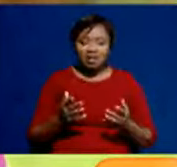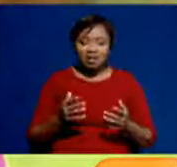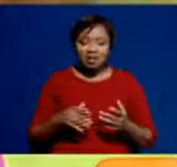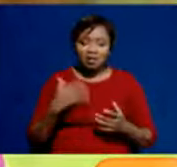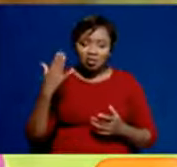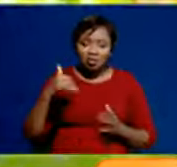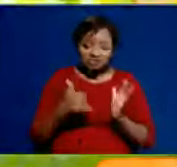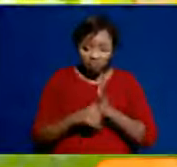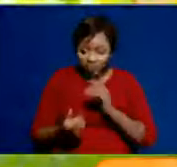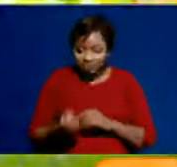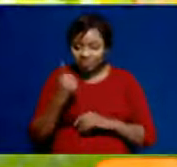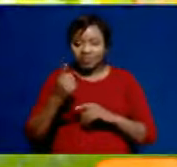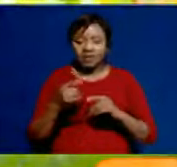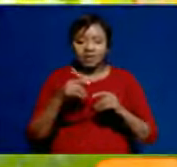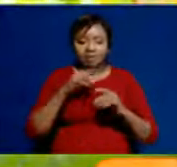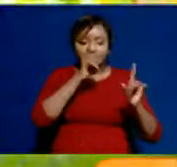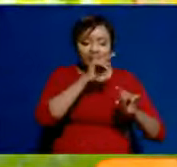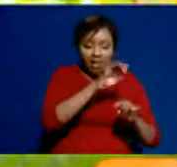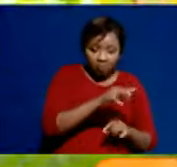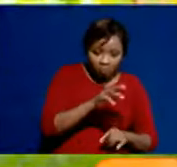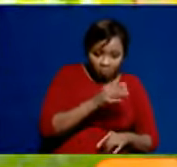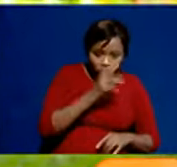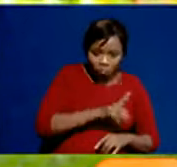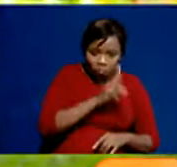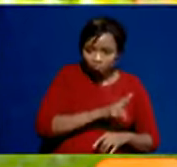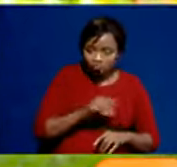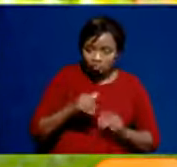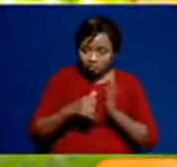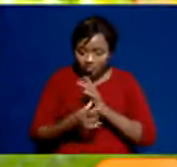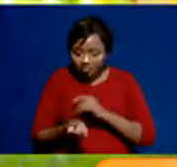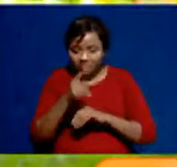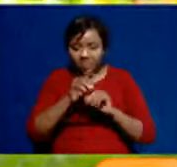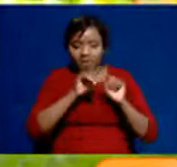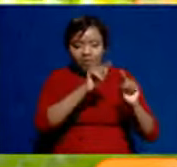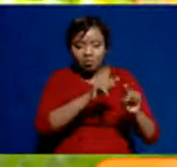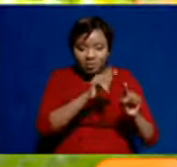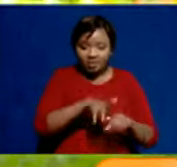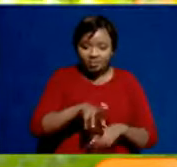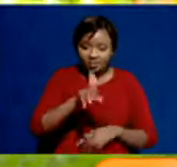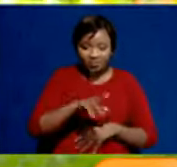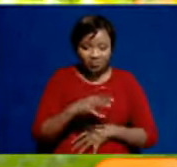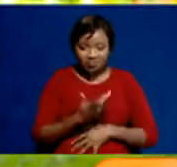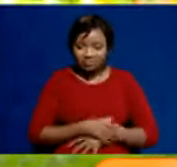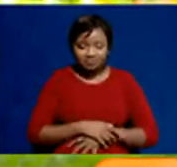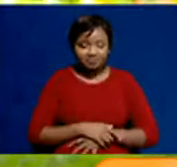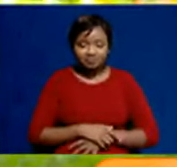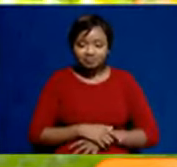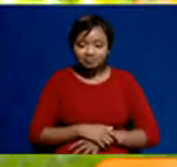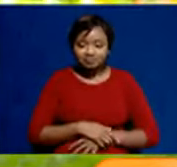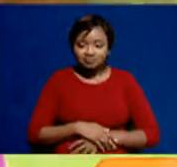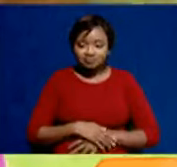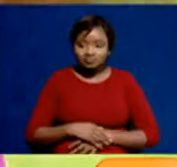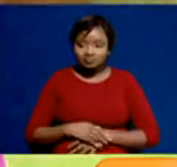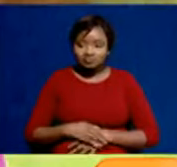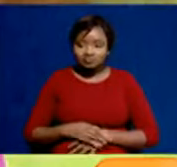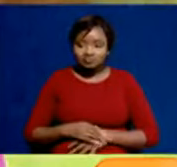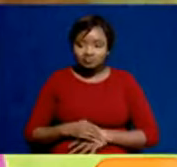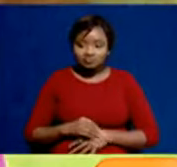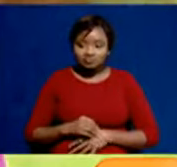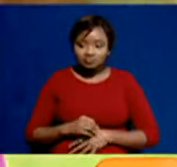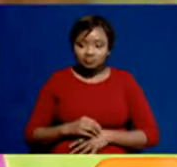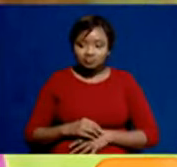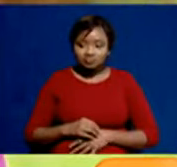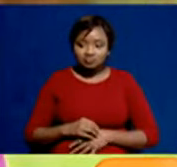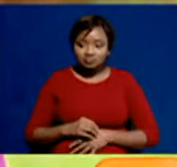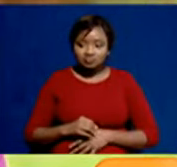blame President Uhuru. Is it true that he has had a hand in the conversations? I have just